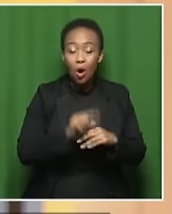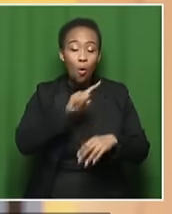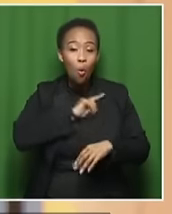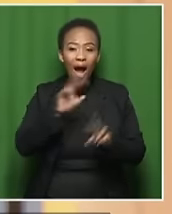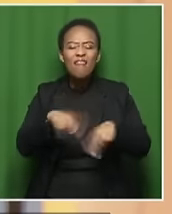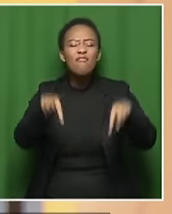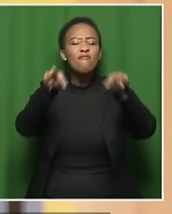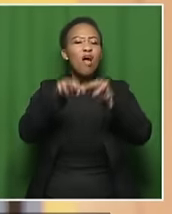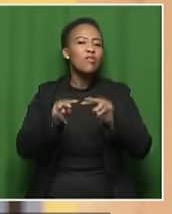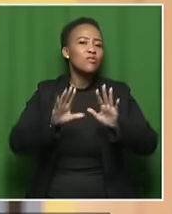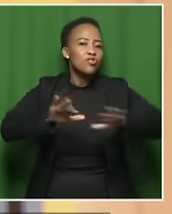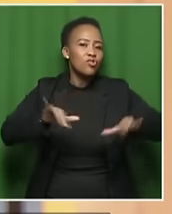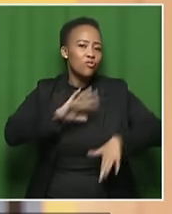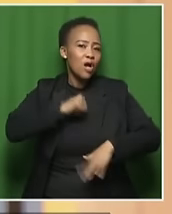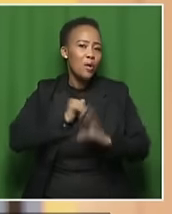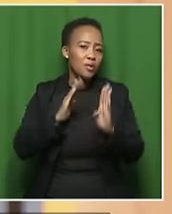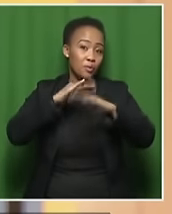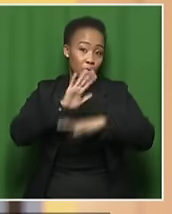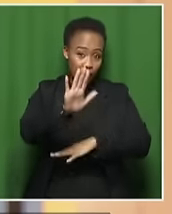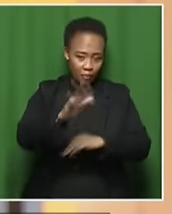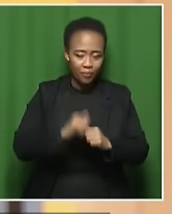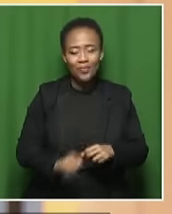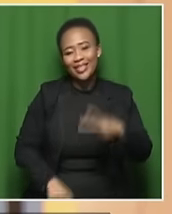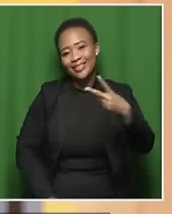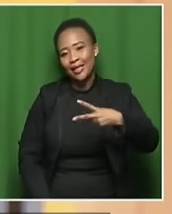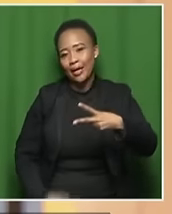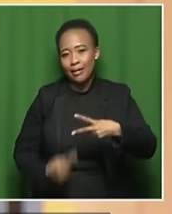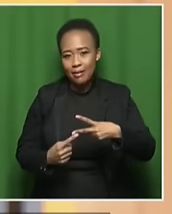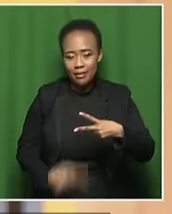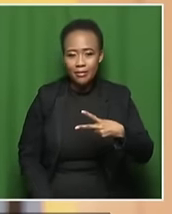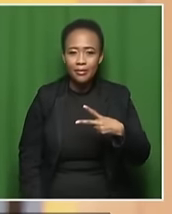children. Number two,